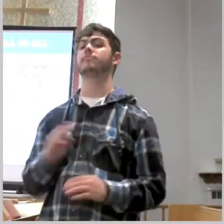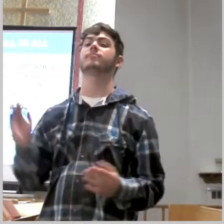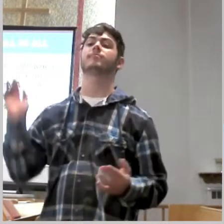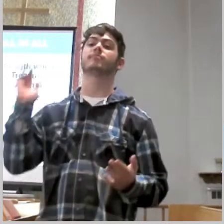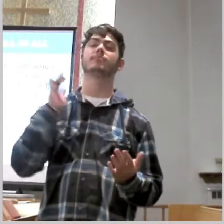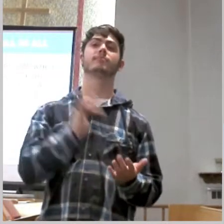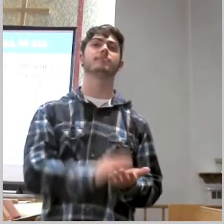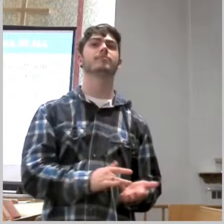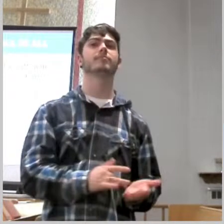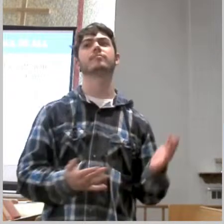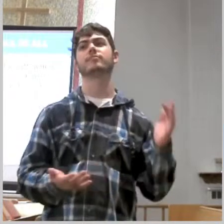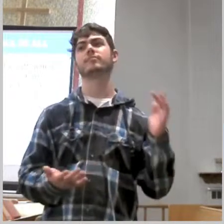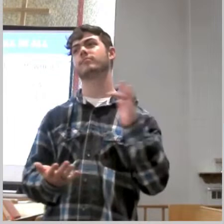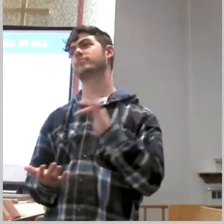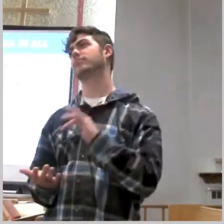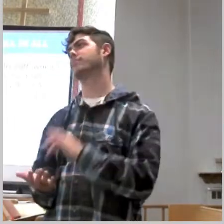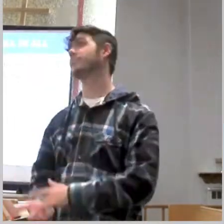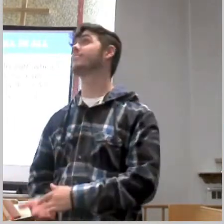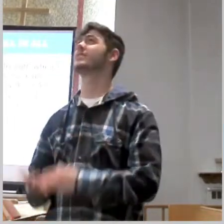all.